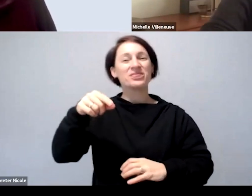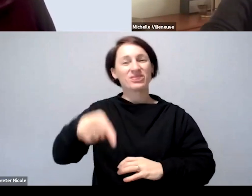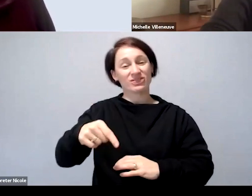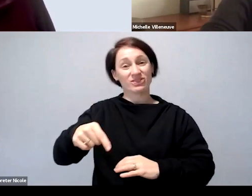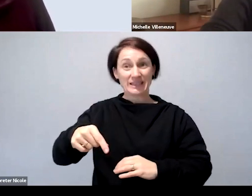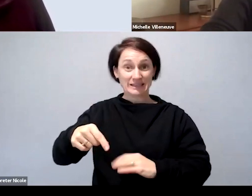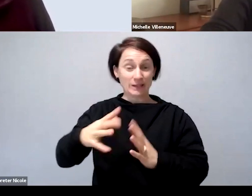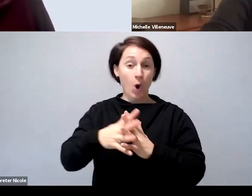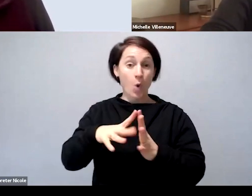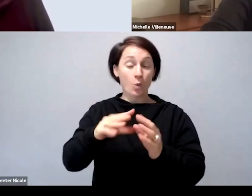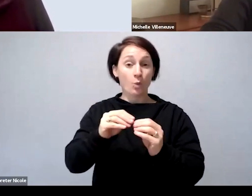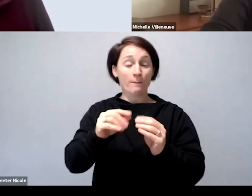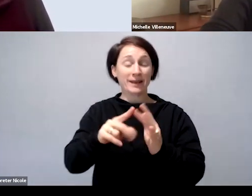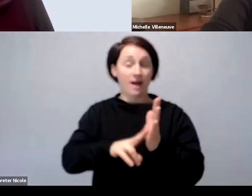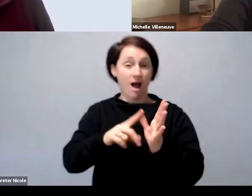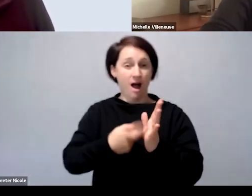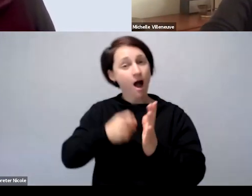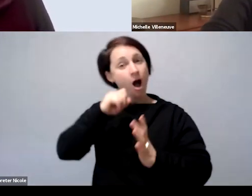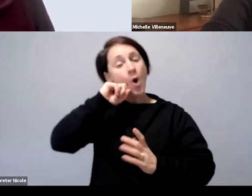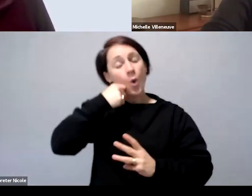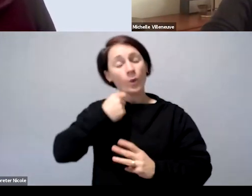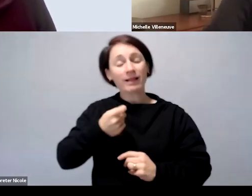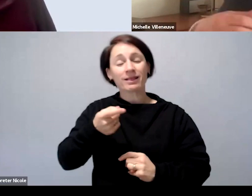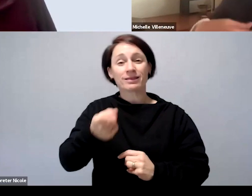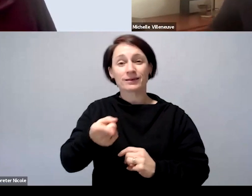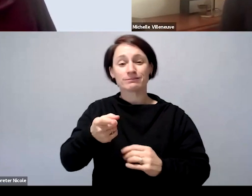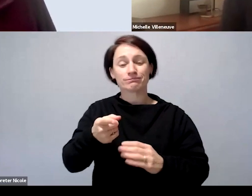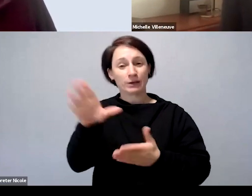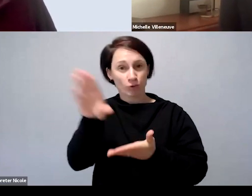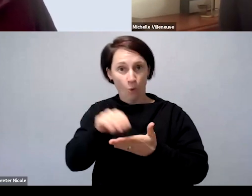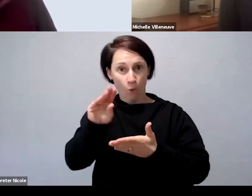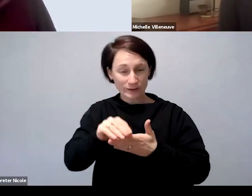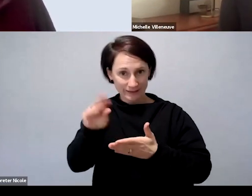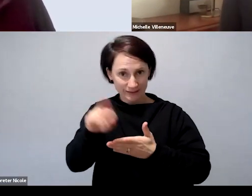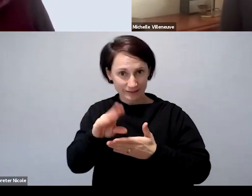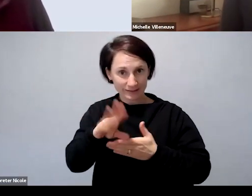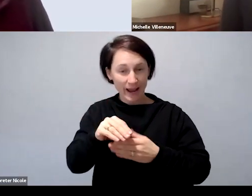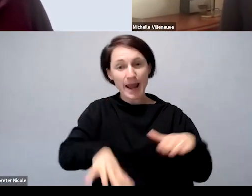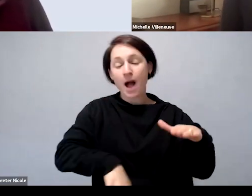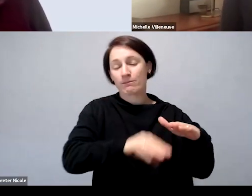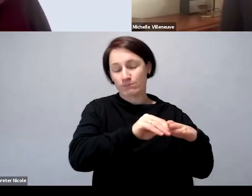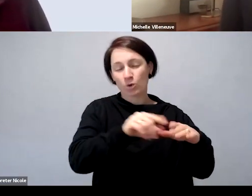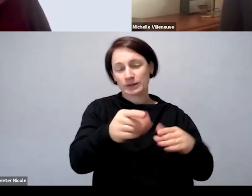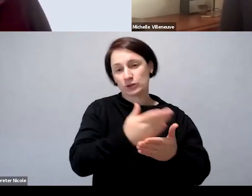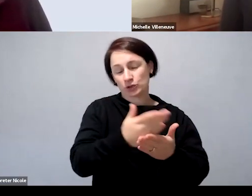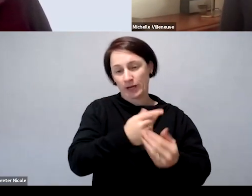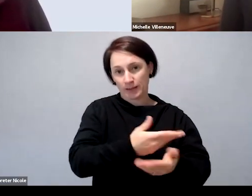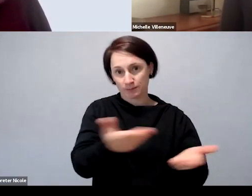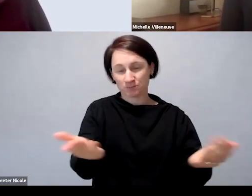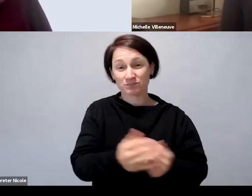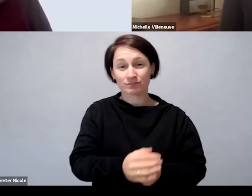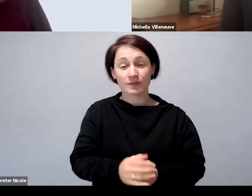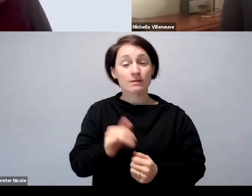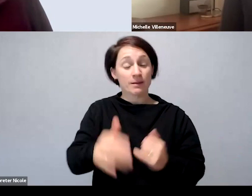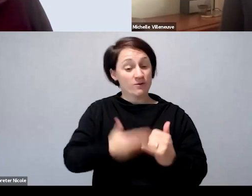webinar, and I'm hoping that that will rectify that. I would like to ask, probably as our perhaps last and final question,